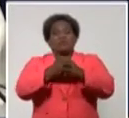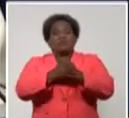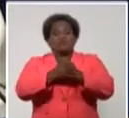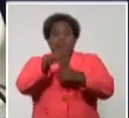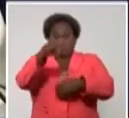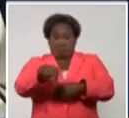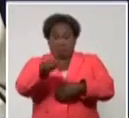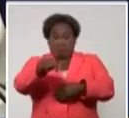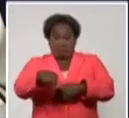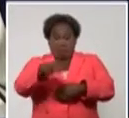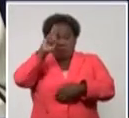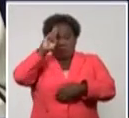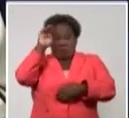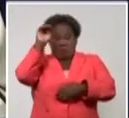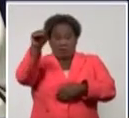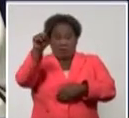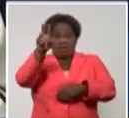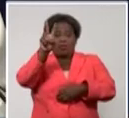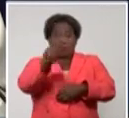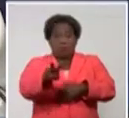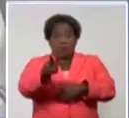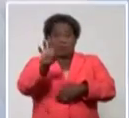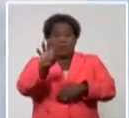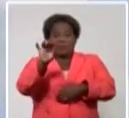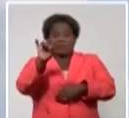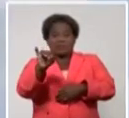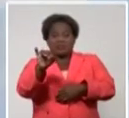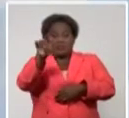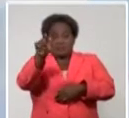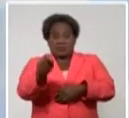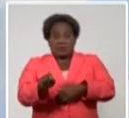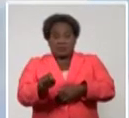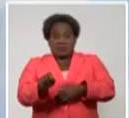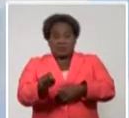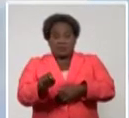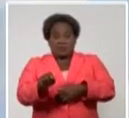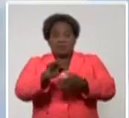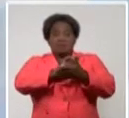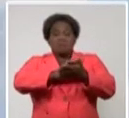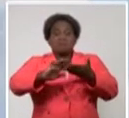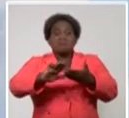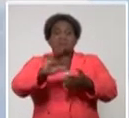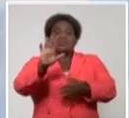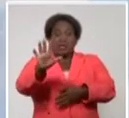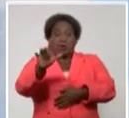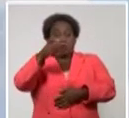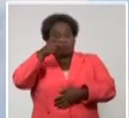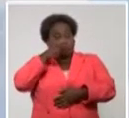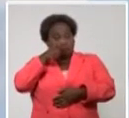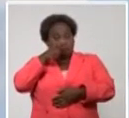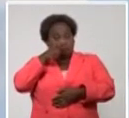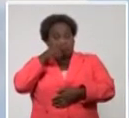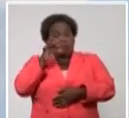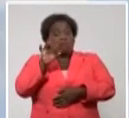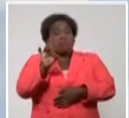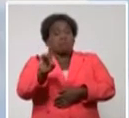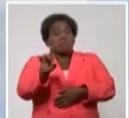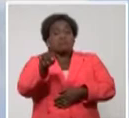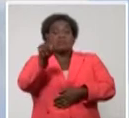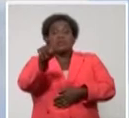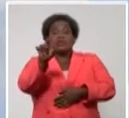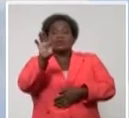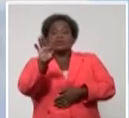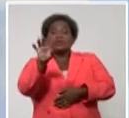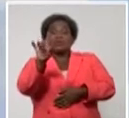Today, 246 people are hospitalized in Cuba. 5 are under observation. There are